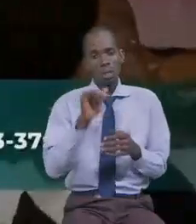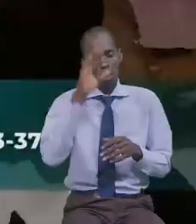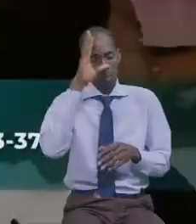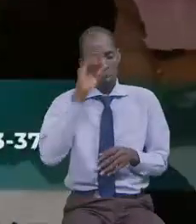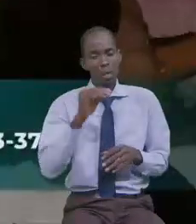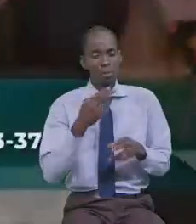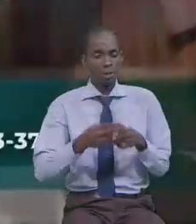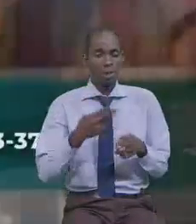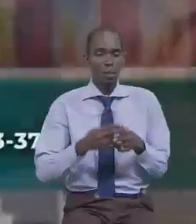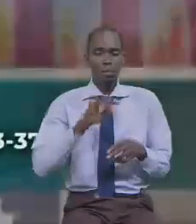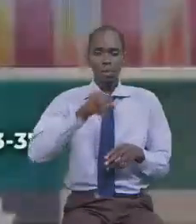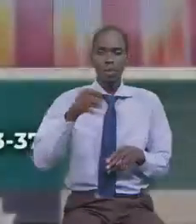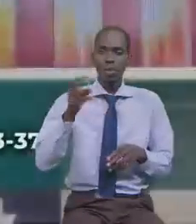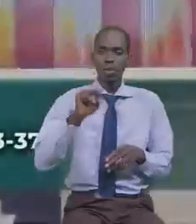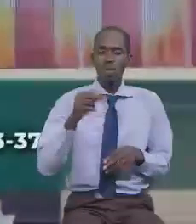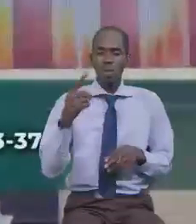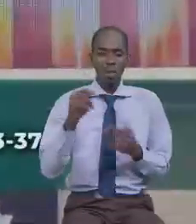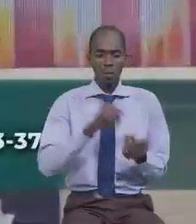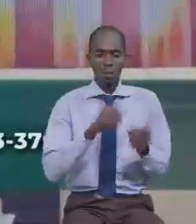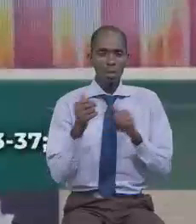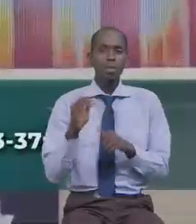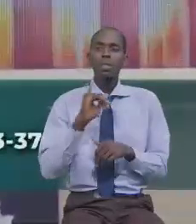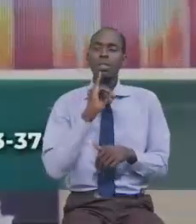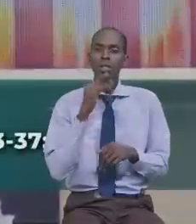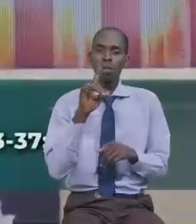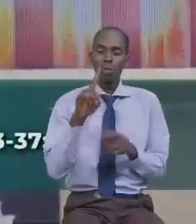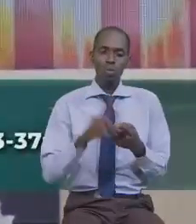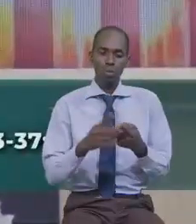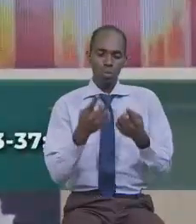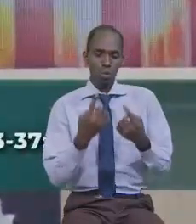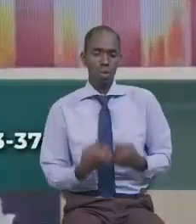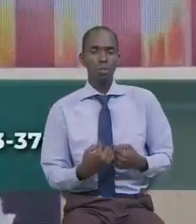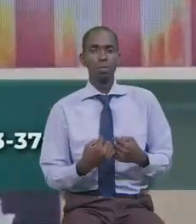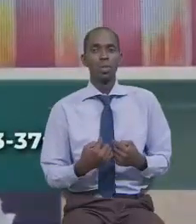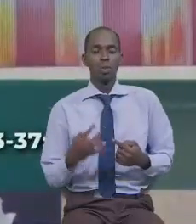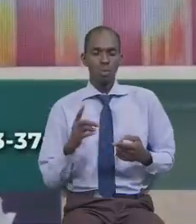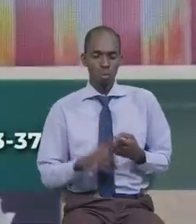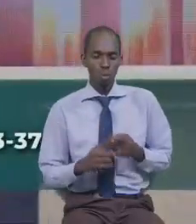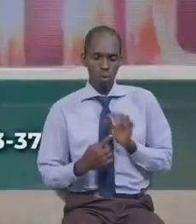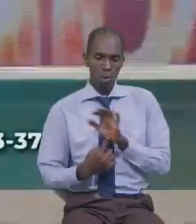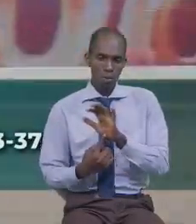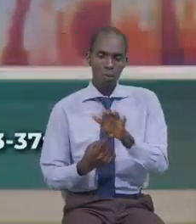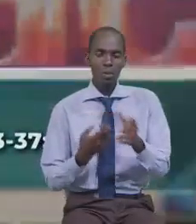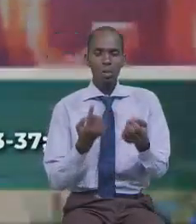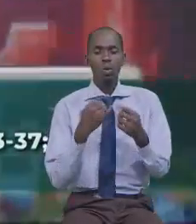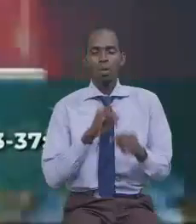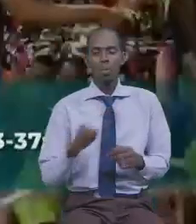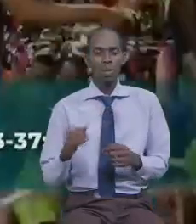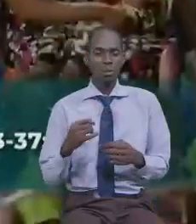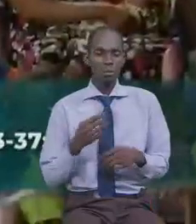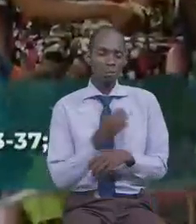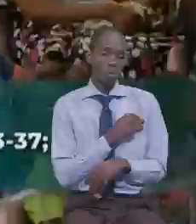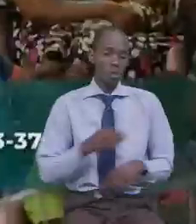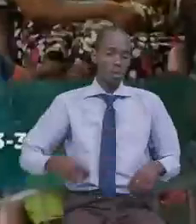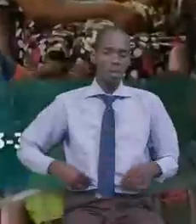adult, is the one that will come and reveal the coming Messiah unto them. And people did